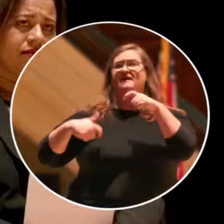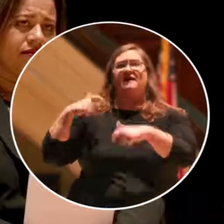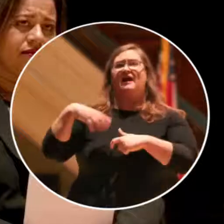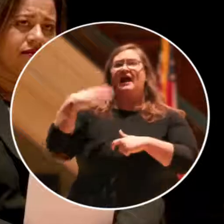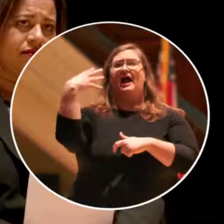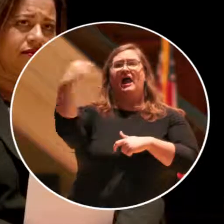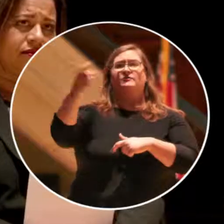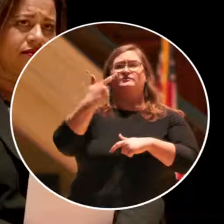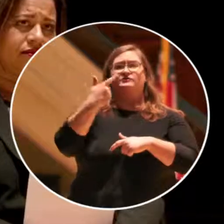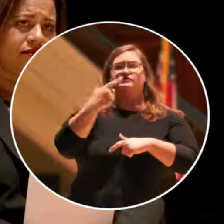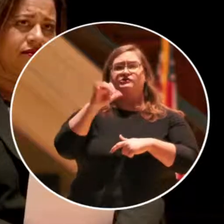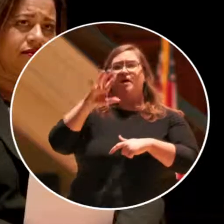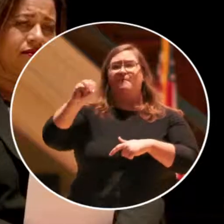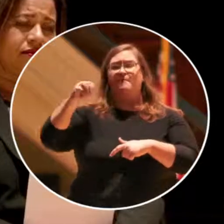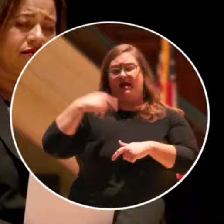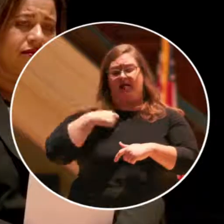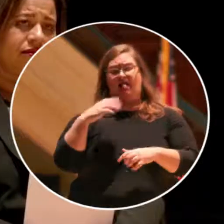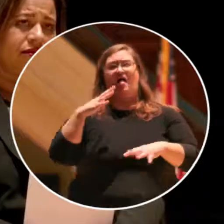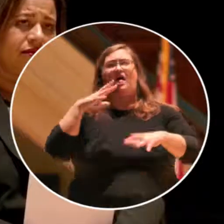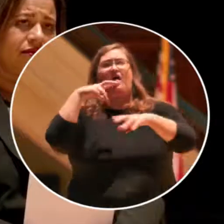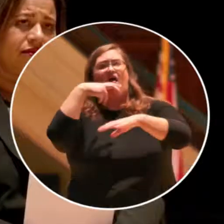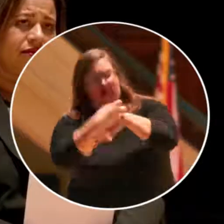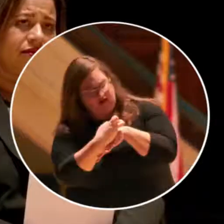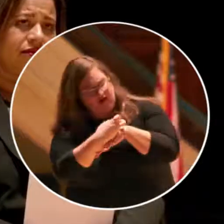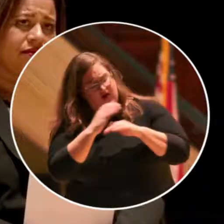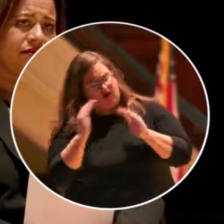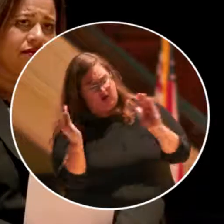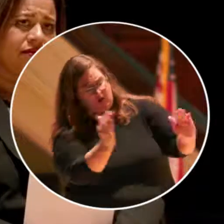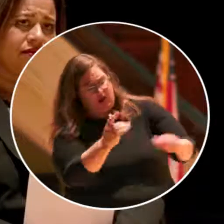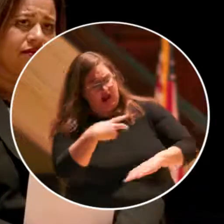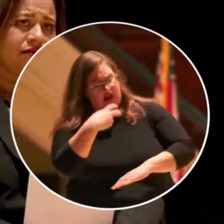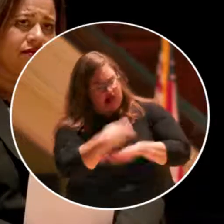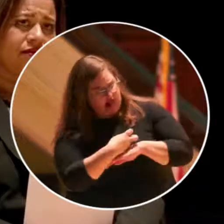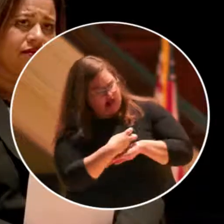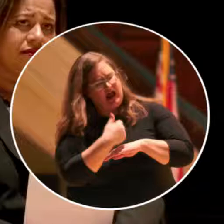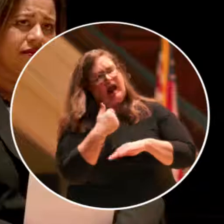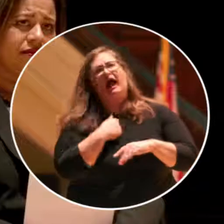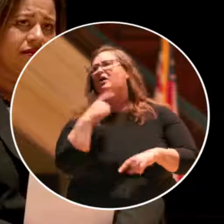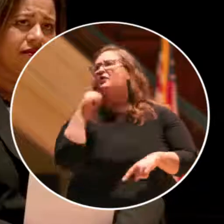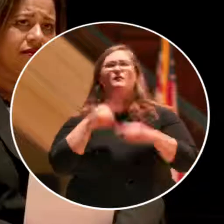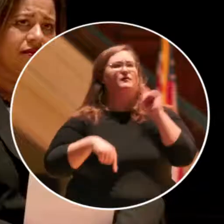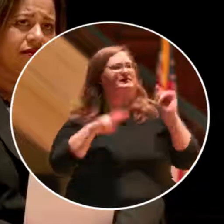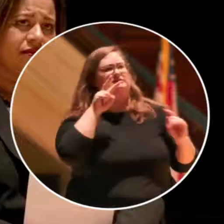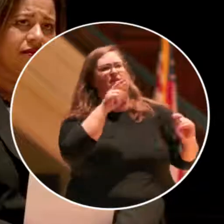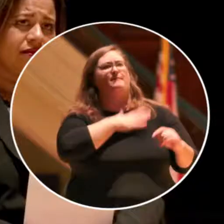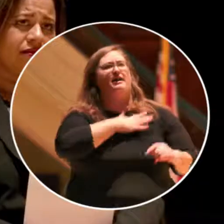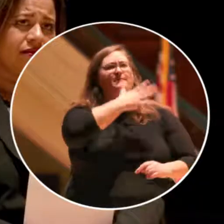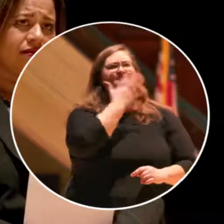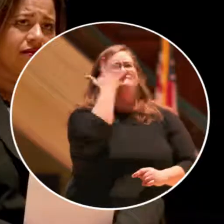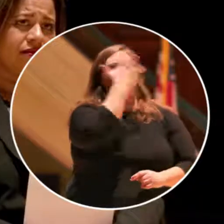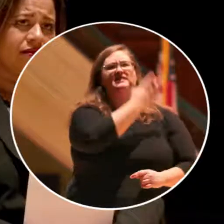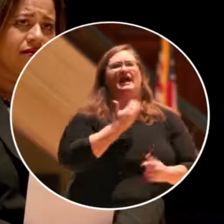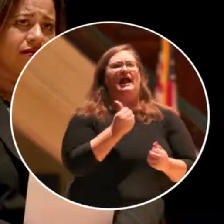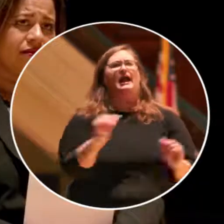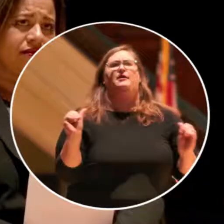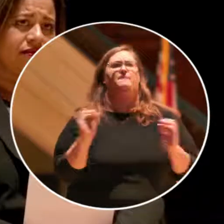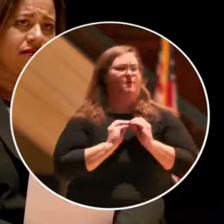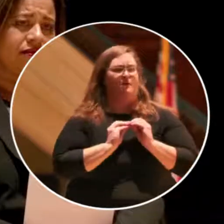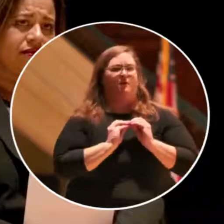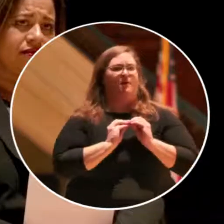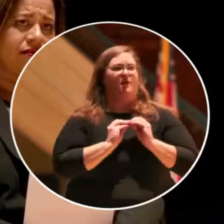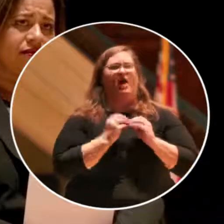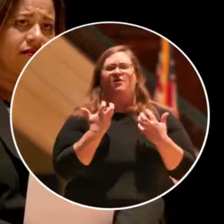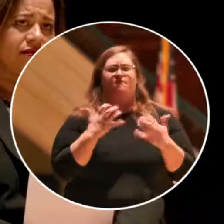and collapsed to the school hallway floor. I could not witness the pain on my mother's face any longer, nor did I want her